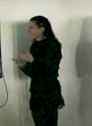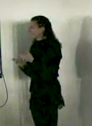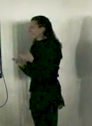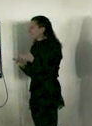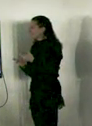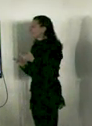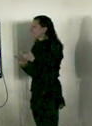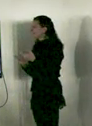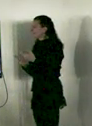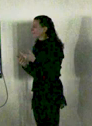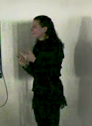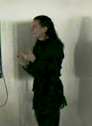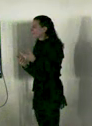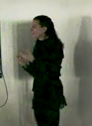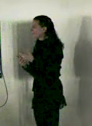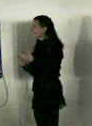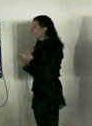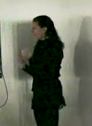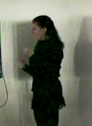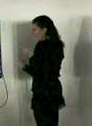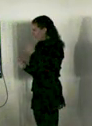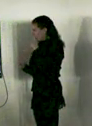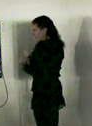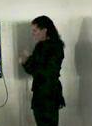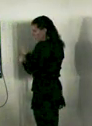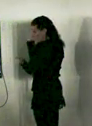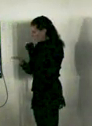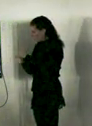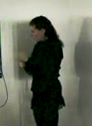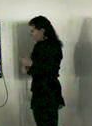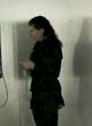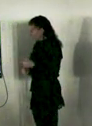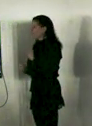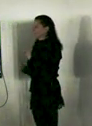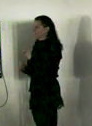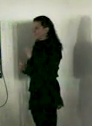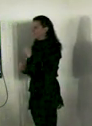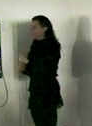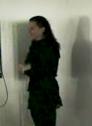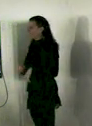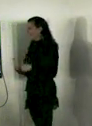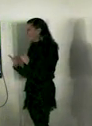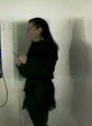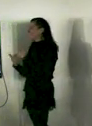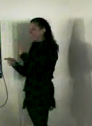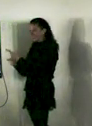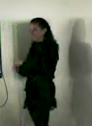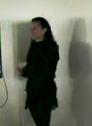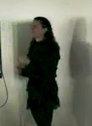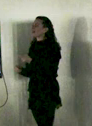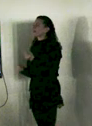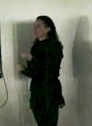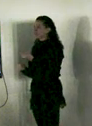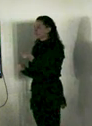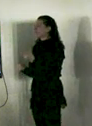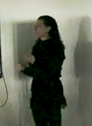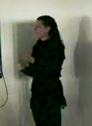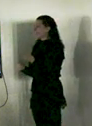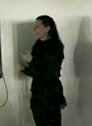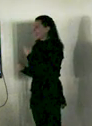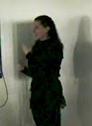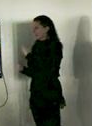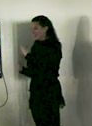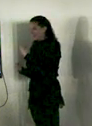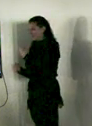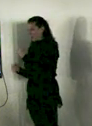enjoy being with other people. But they just happen to get to this party faster than anyone else. So they're there, and the host is giving them 100% of the attention. They're